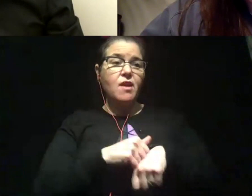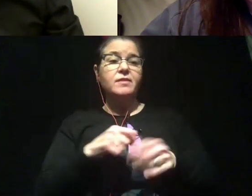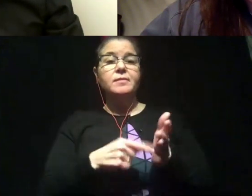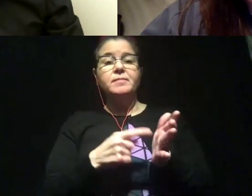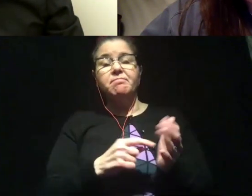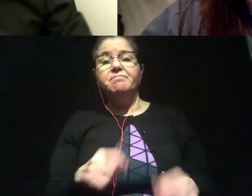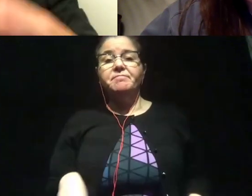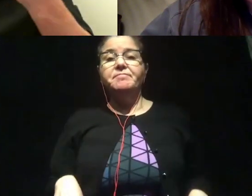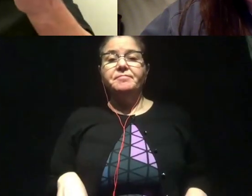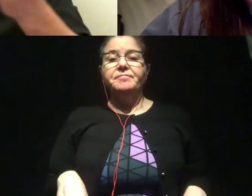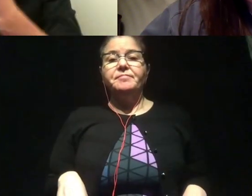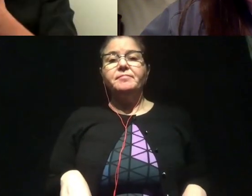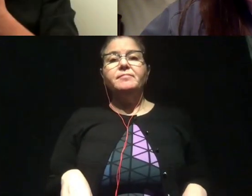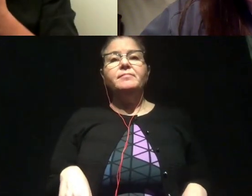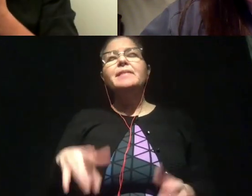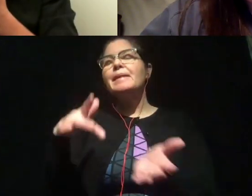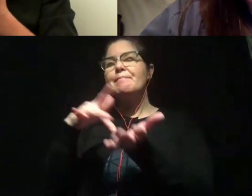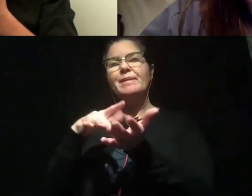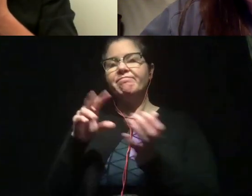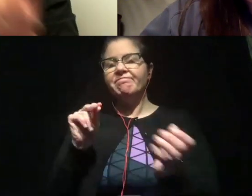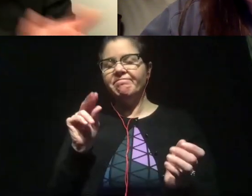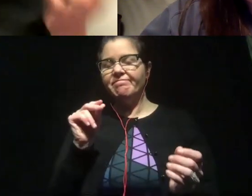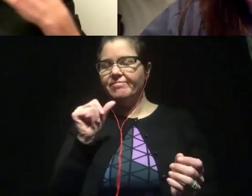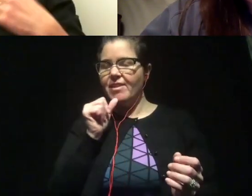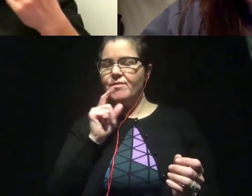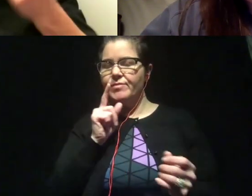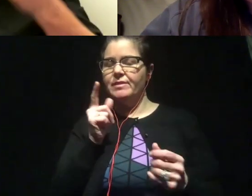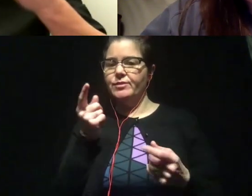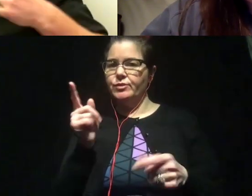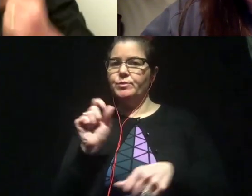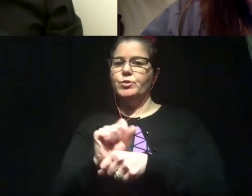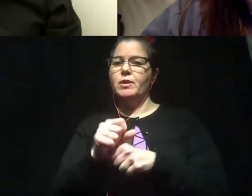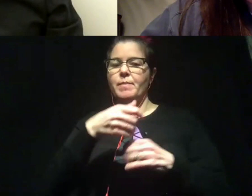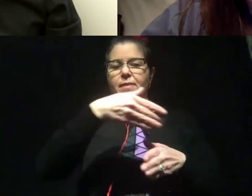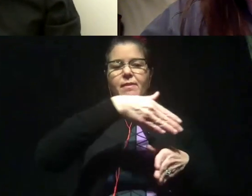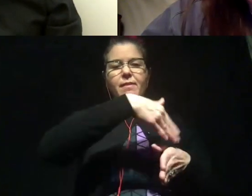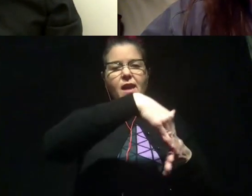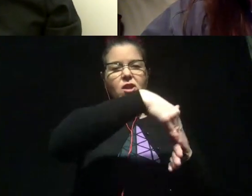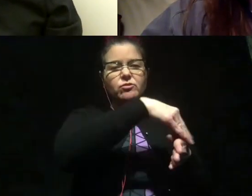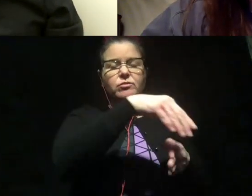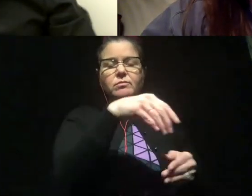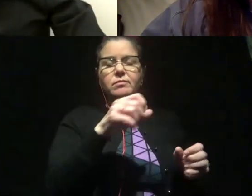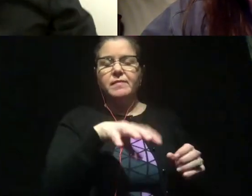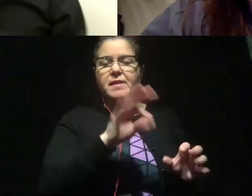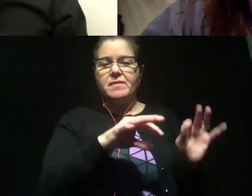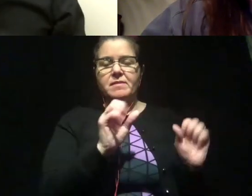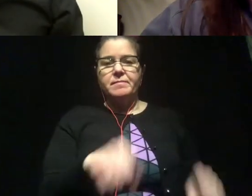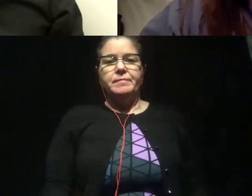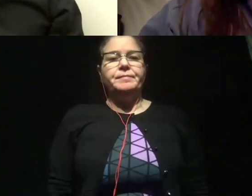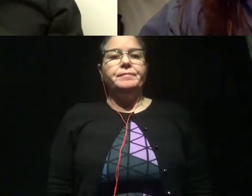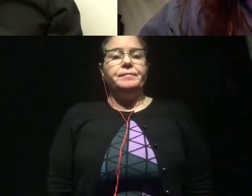on the edge of the ice. Not so much in the middle of the ice when we're out there doing the science, but on the edge before or after a campaign, we'll get chances to do that.